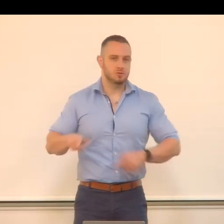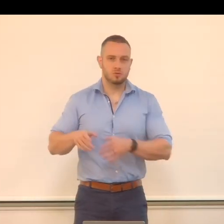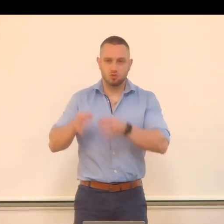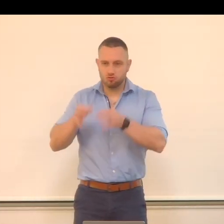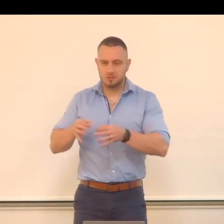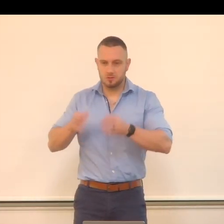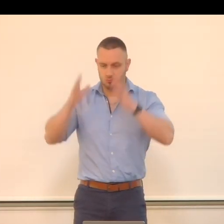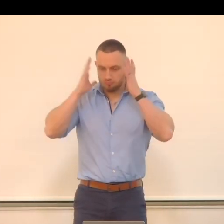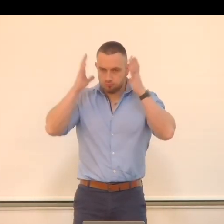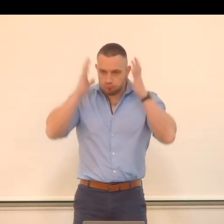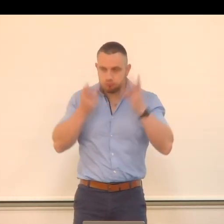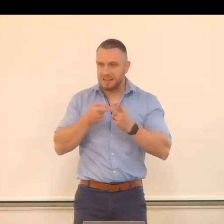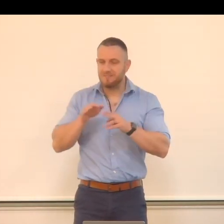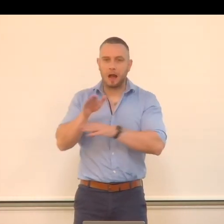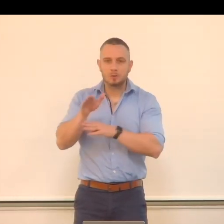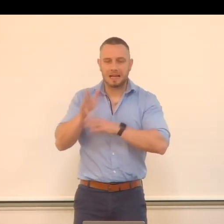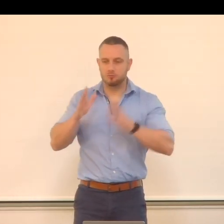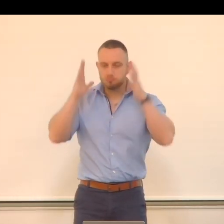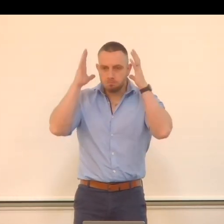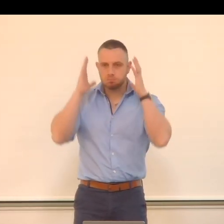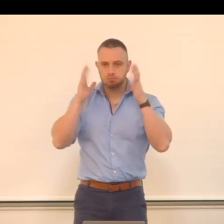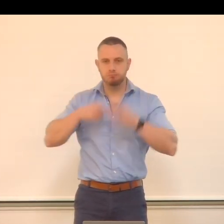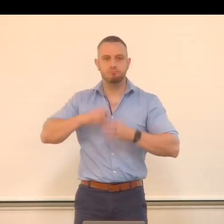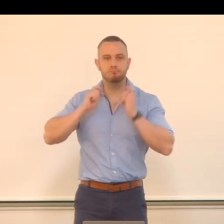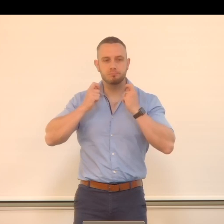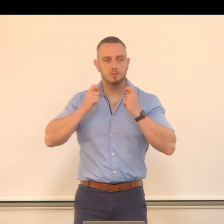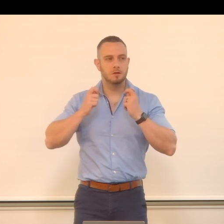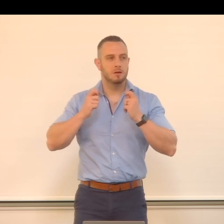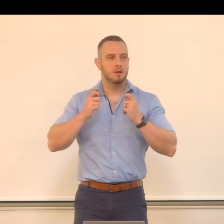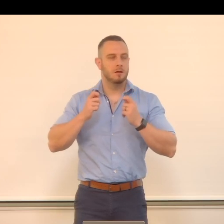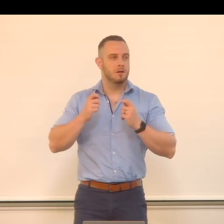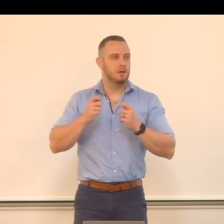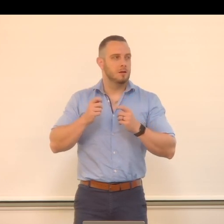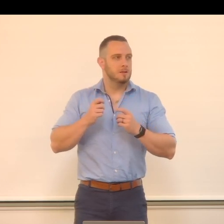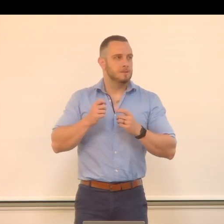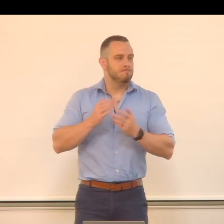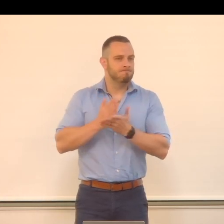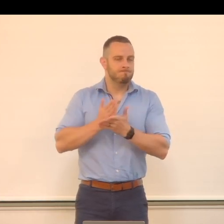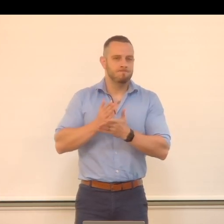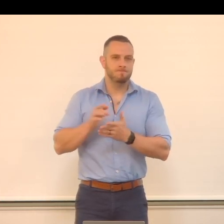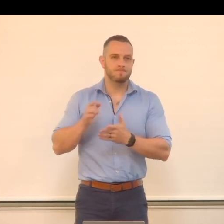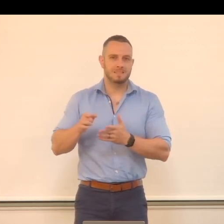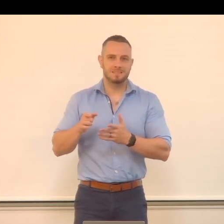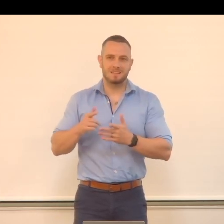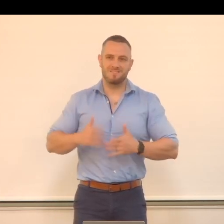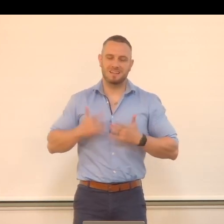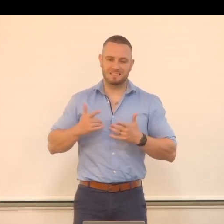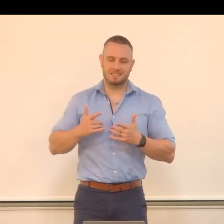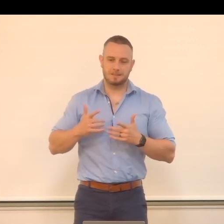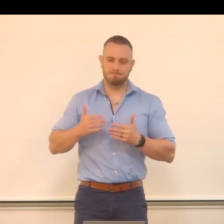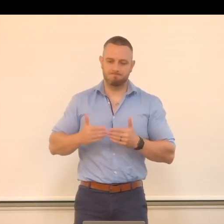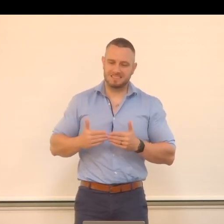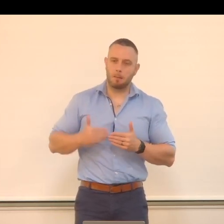wearing a spacesuit when you go outside. And I think we'll hear about FMARS, so it's kind of a step closer in that